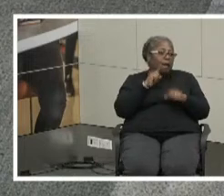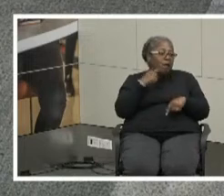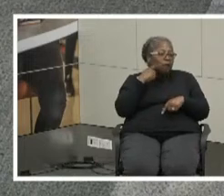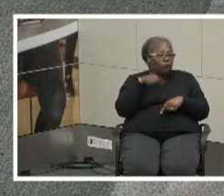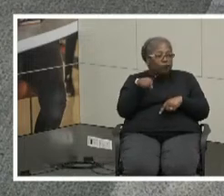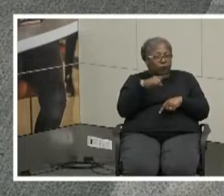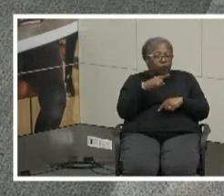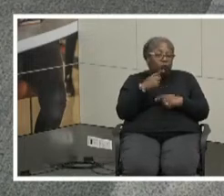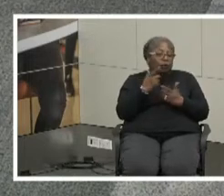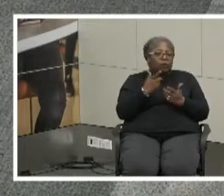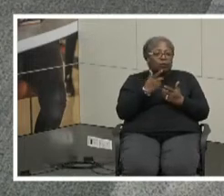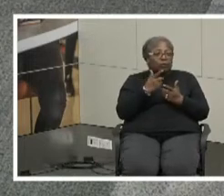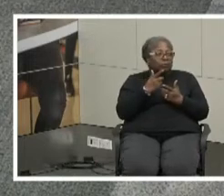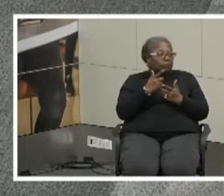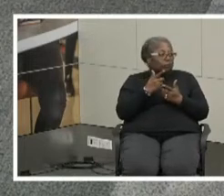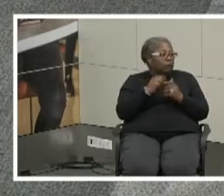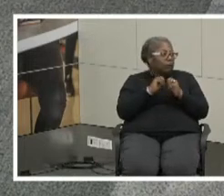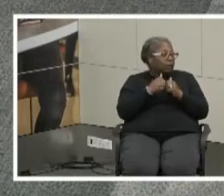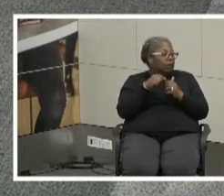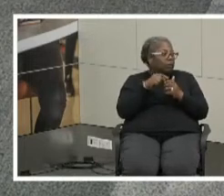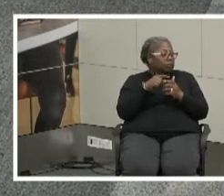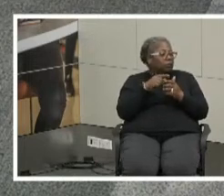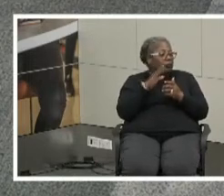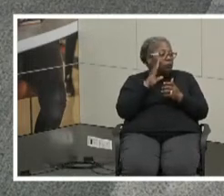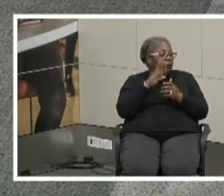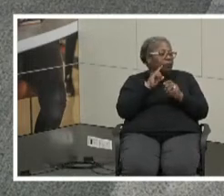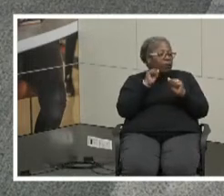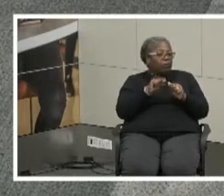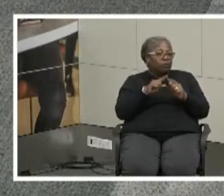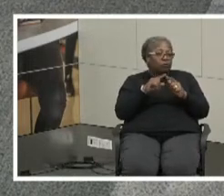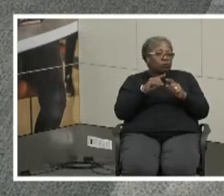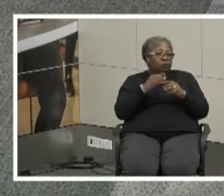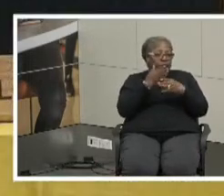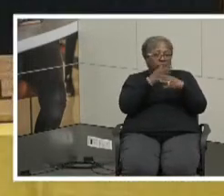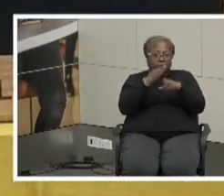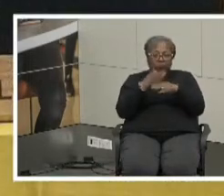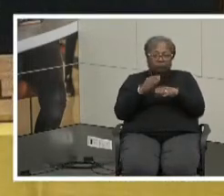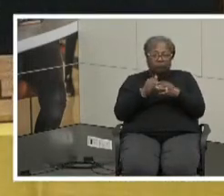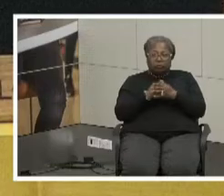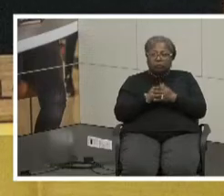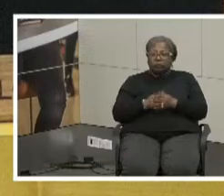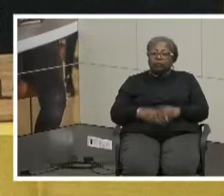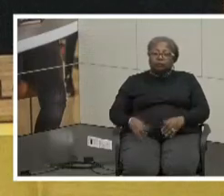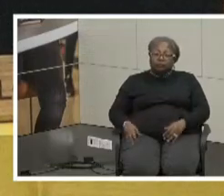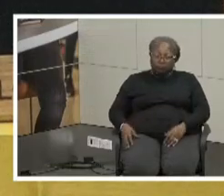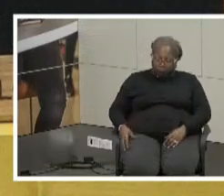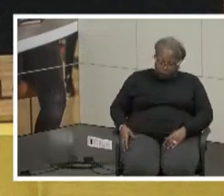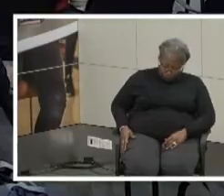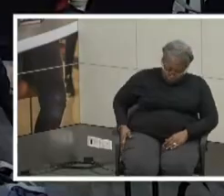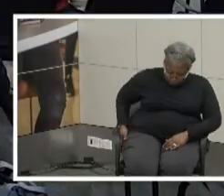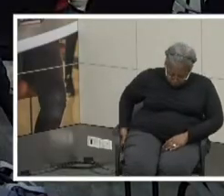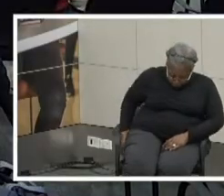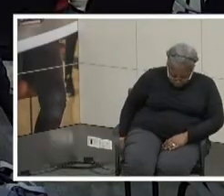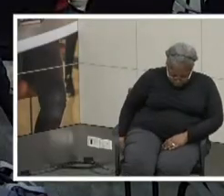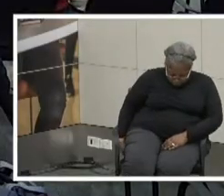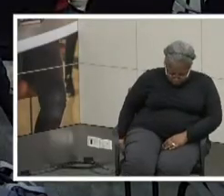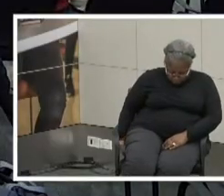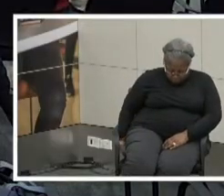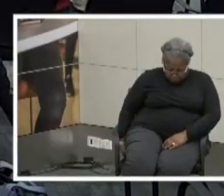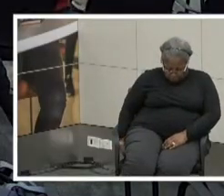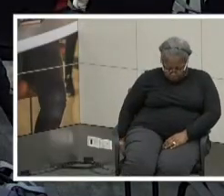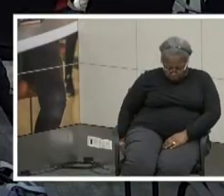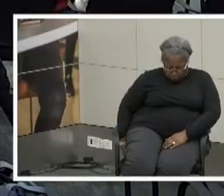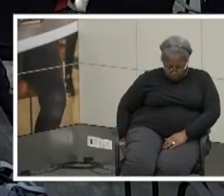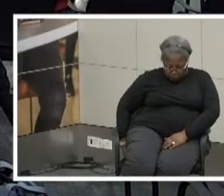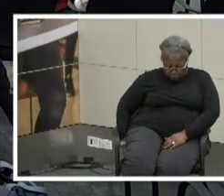terms of of um how those funds can be distributed across campuses okay yes Miss Cruz